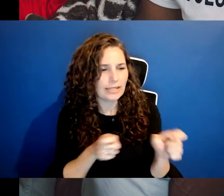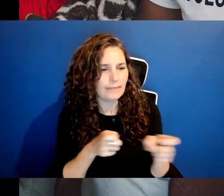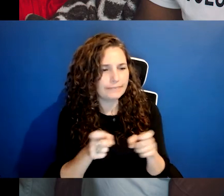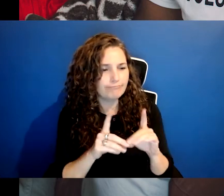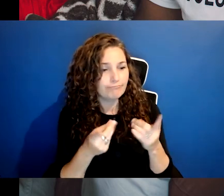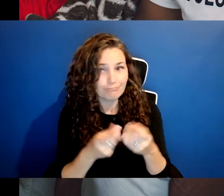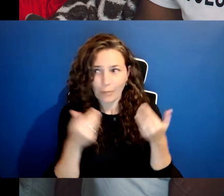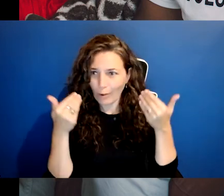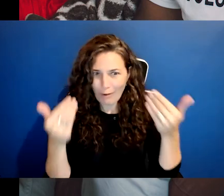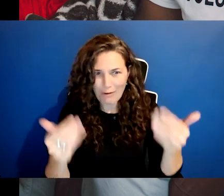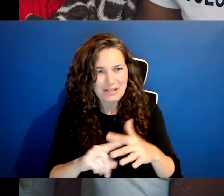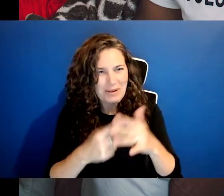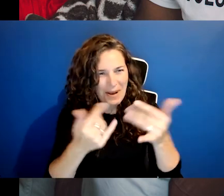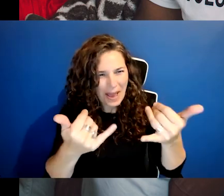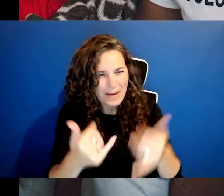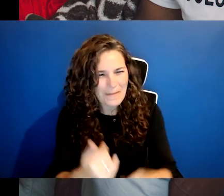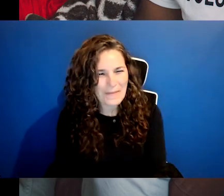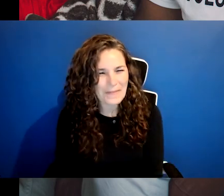You can start now.